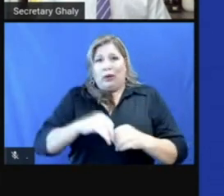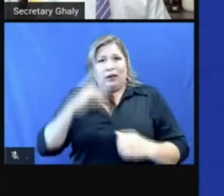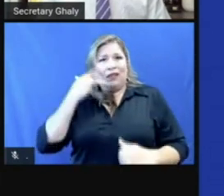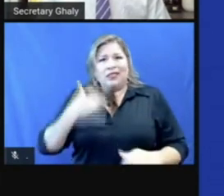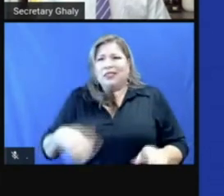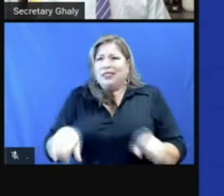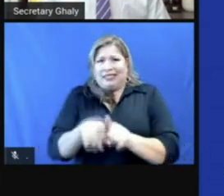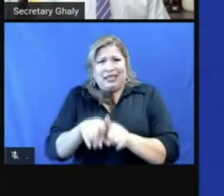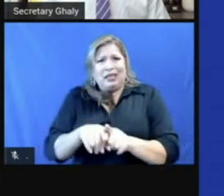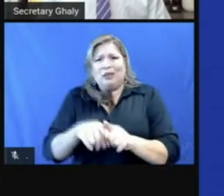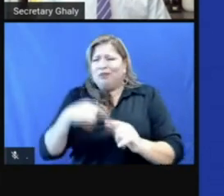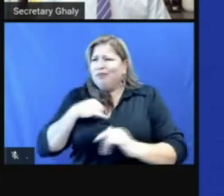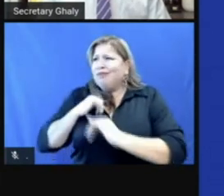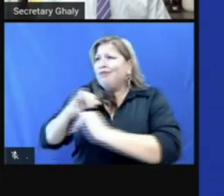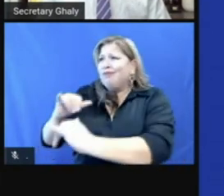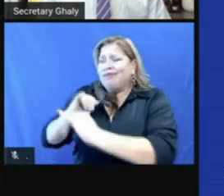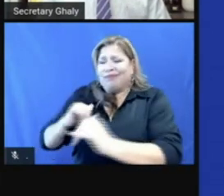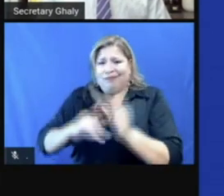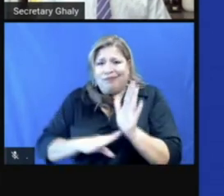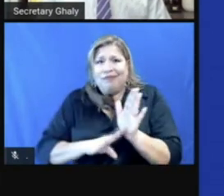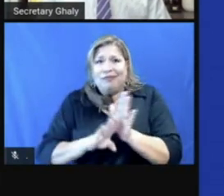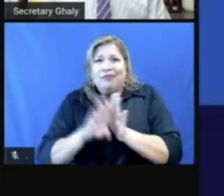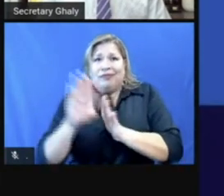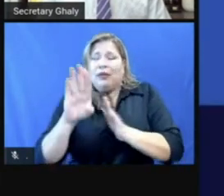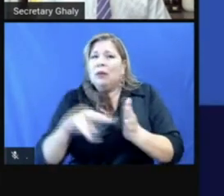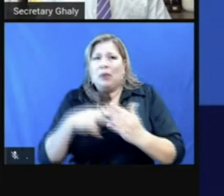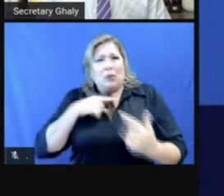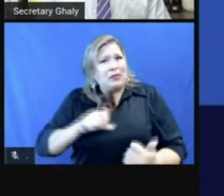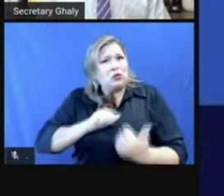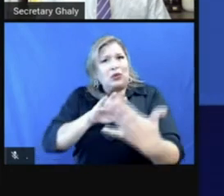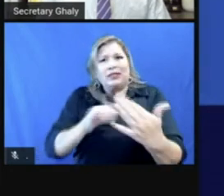faster, and we must address it immediately.